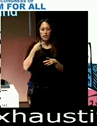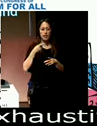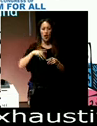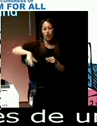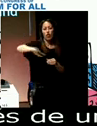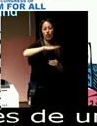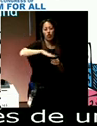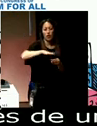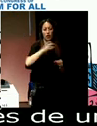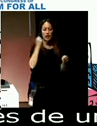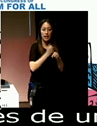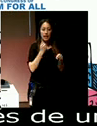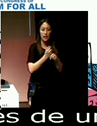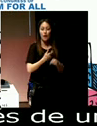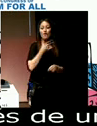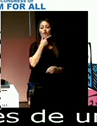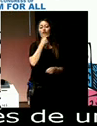the computer. So